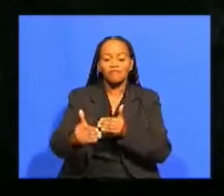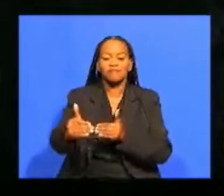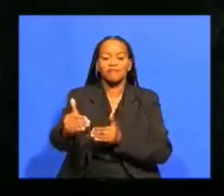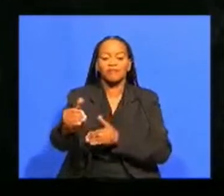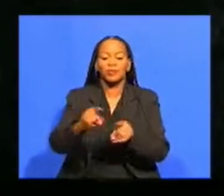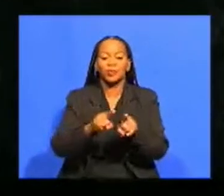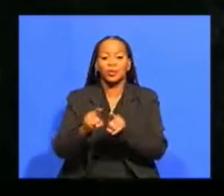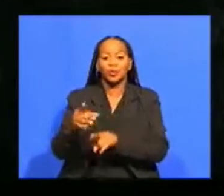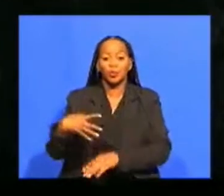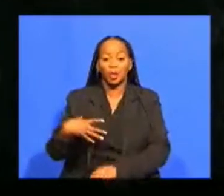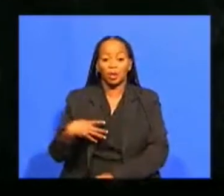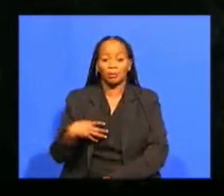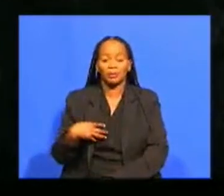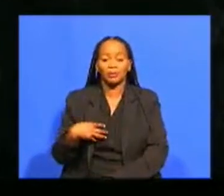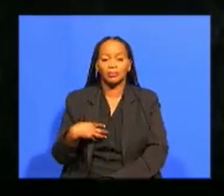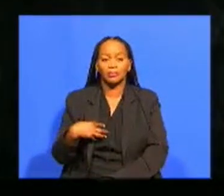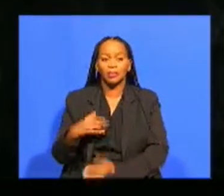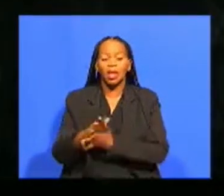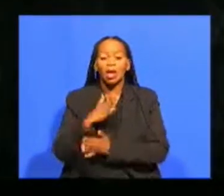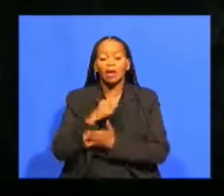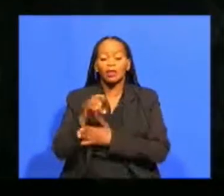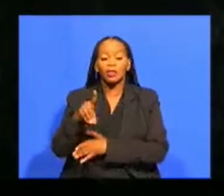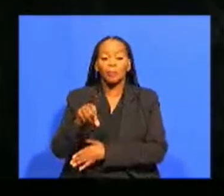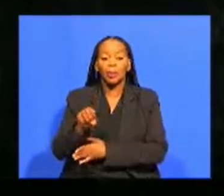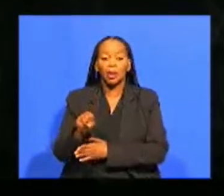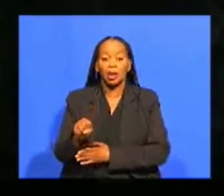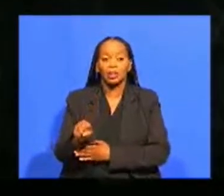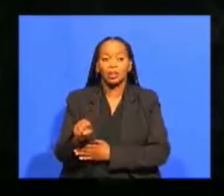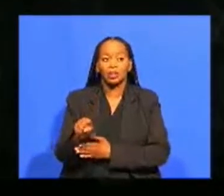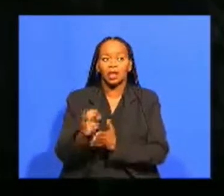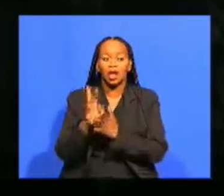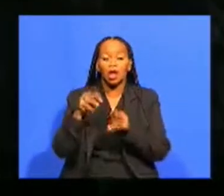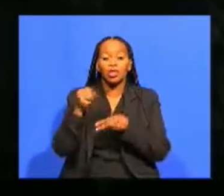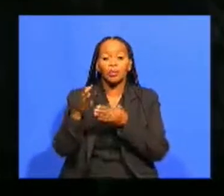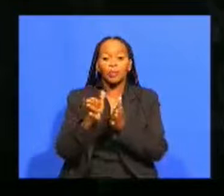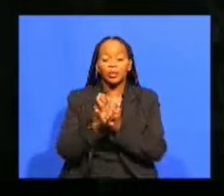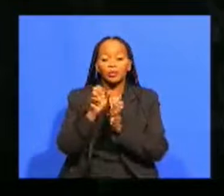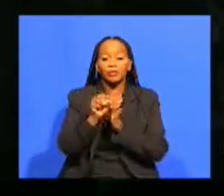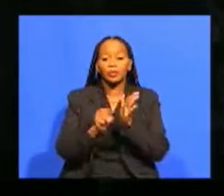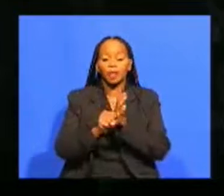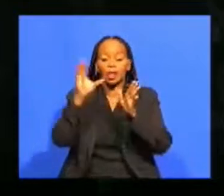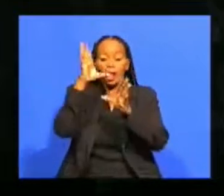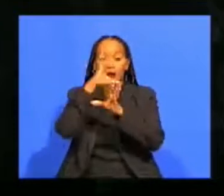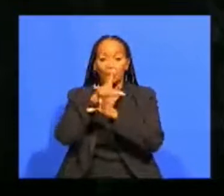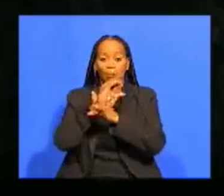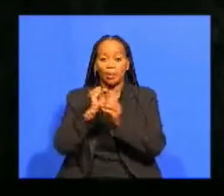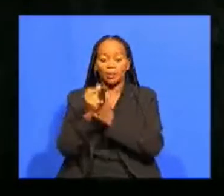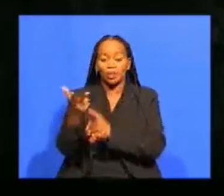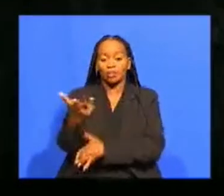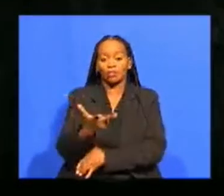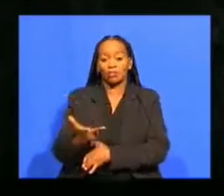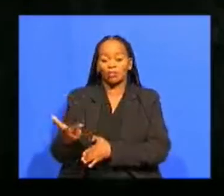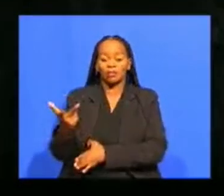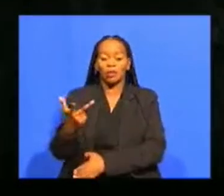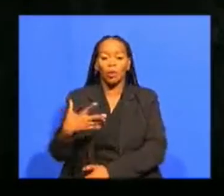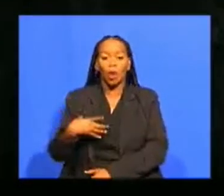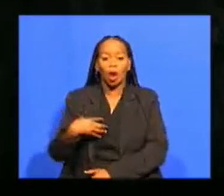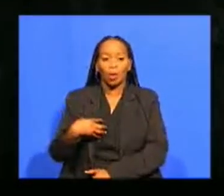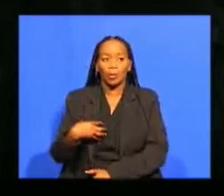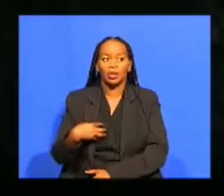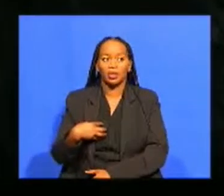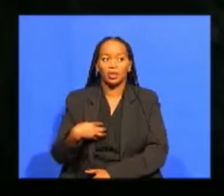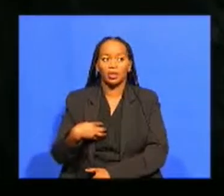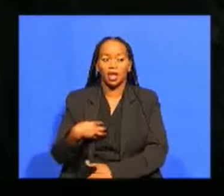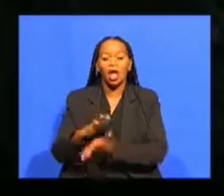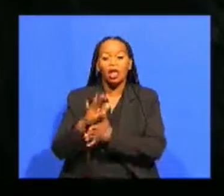female. And the permanent secretary and the Minister of State President. And these three women run the